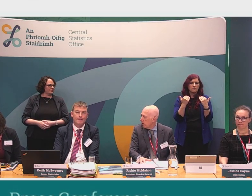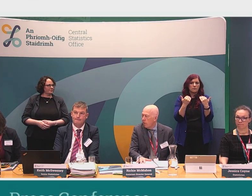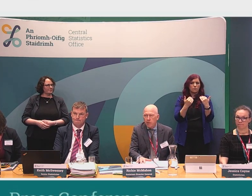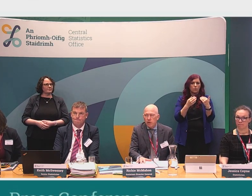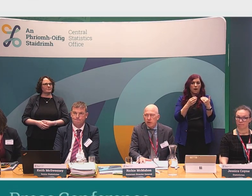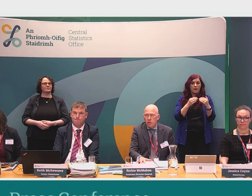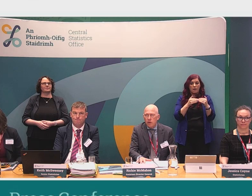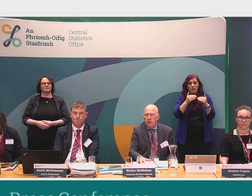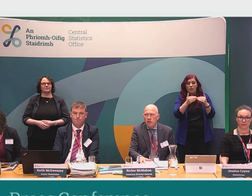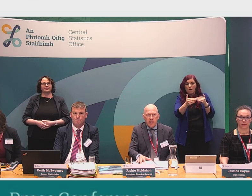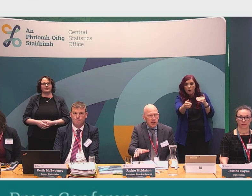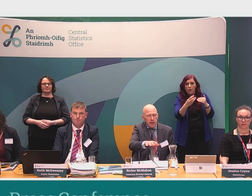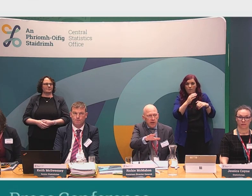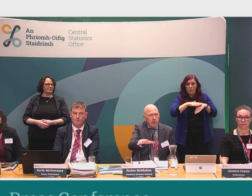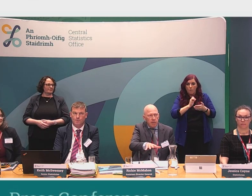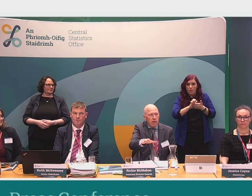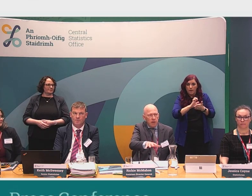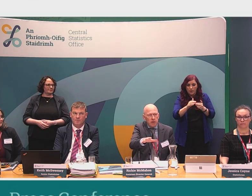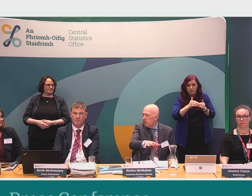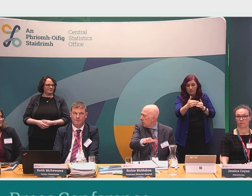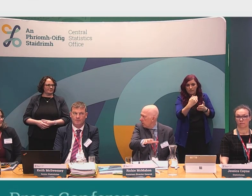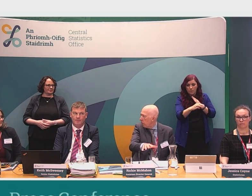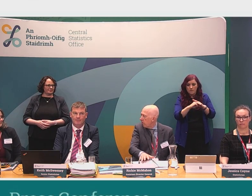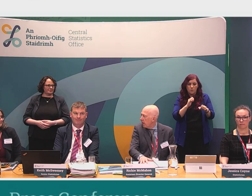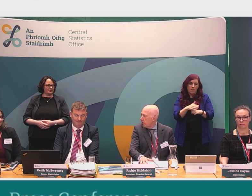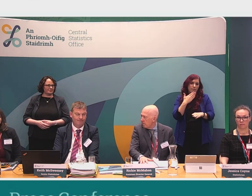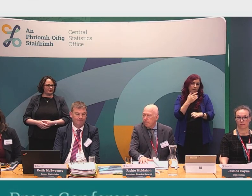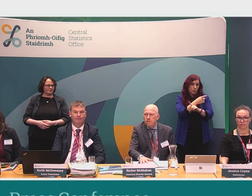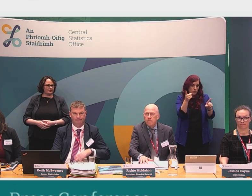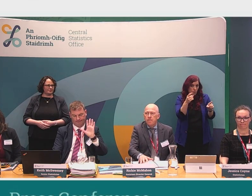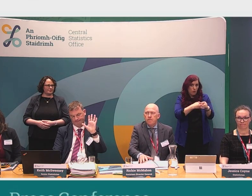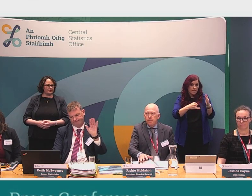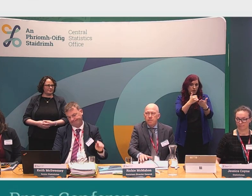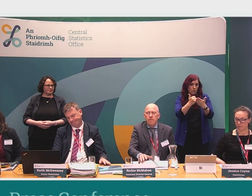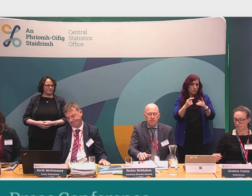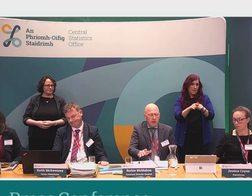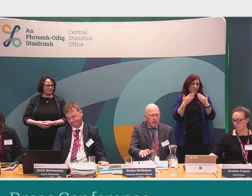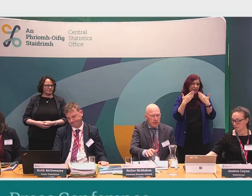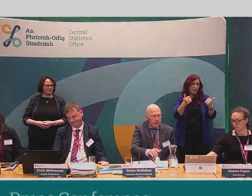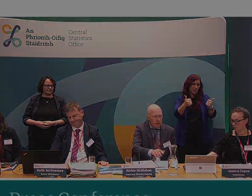the coming months. So thanks again to everyone for all their support. Thank you. Thank you very much.